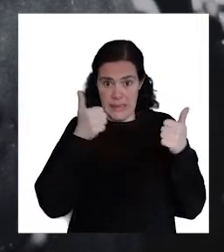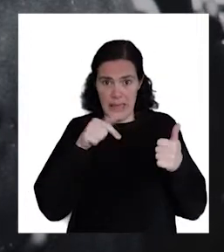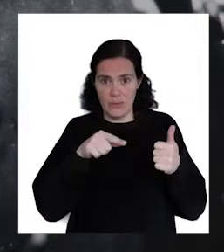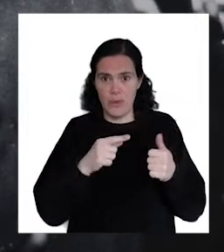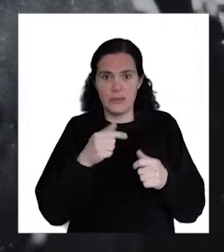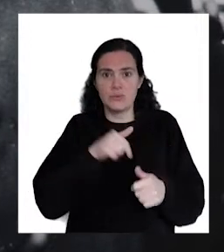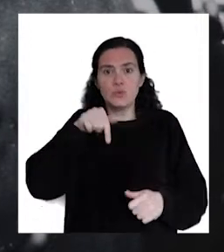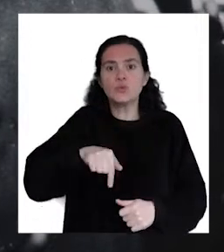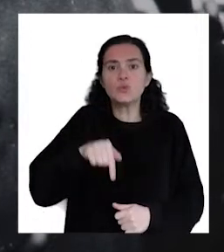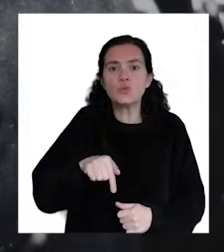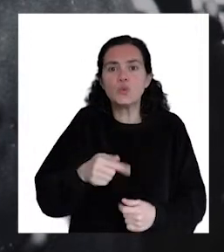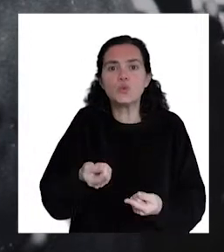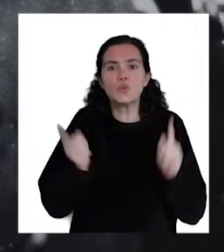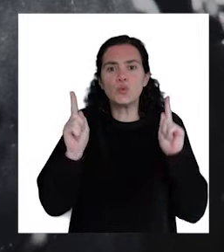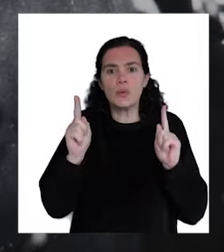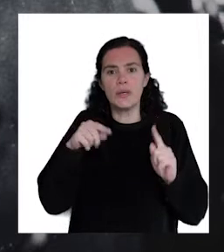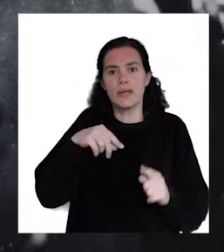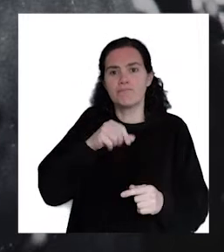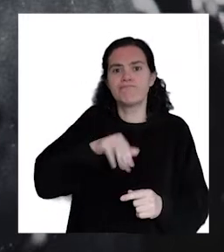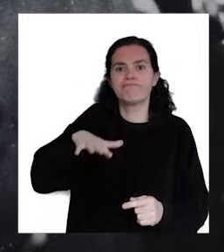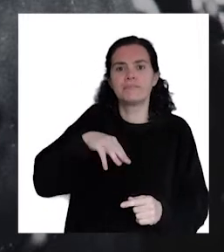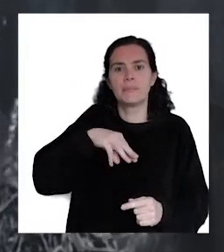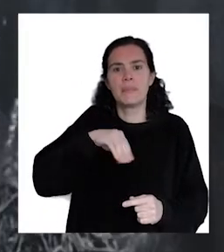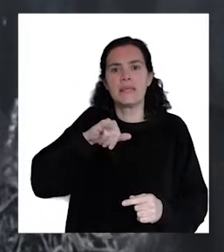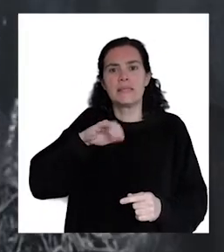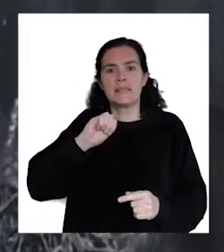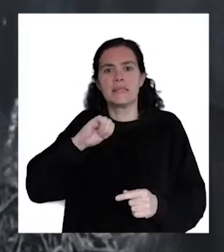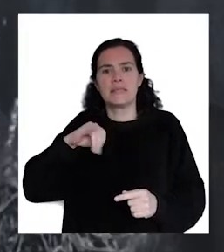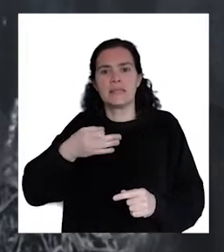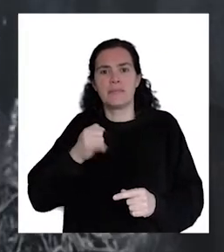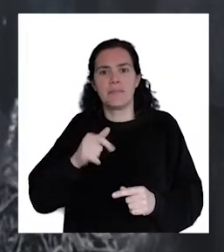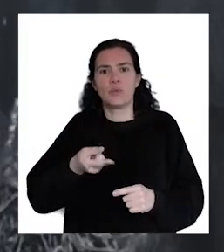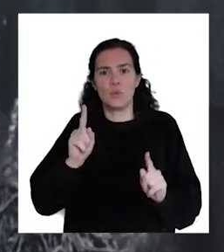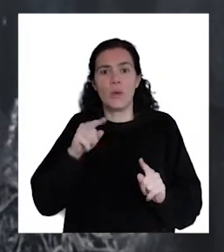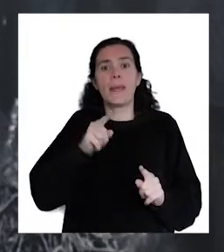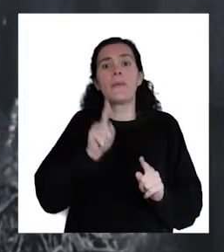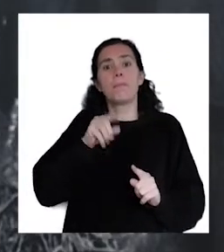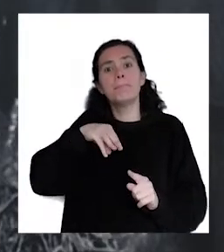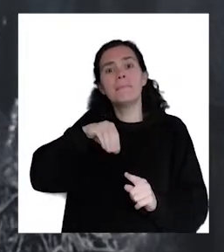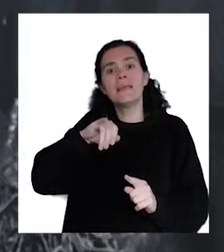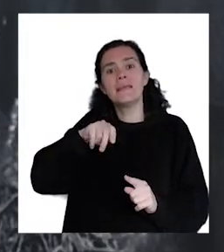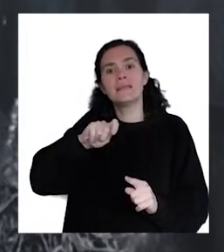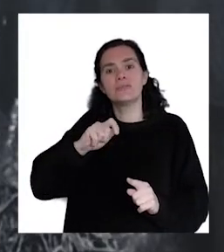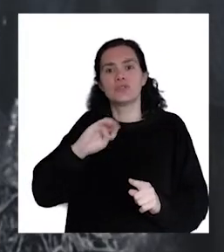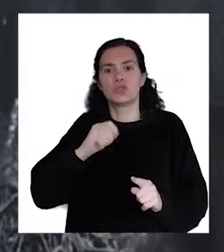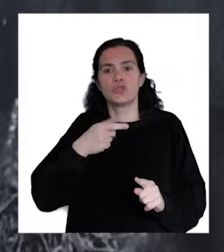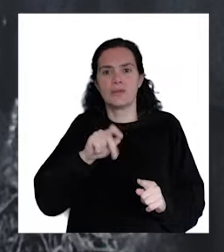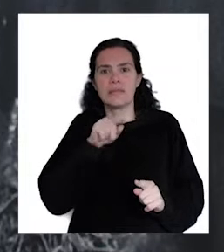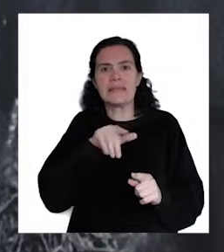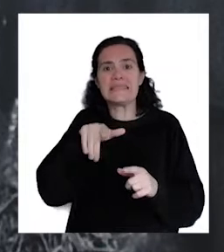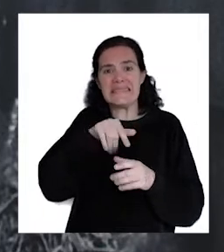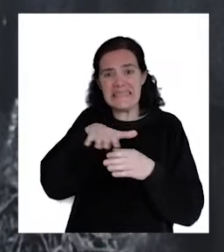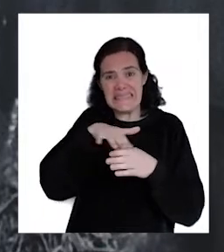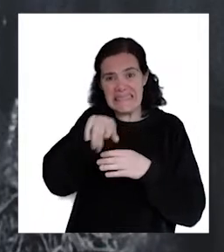South, not in the Mississippi, it's in Minnesota. And Minnesota is one of the